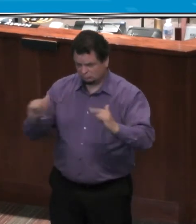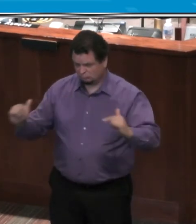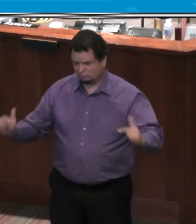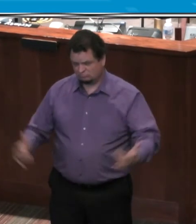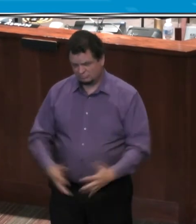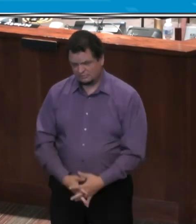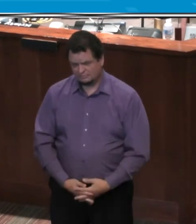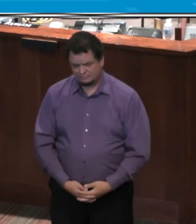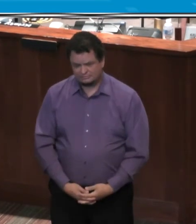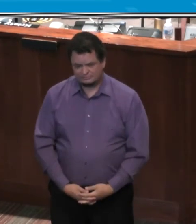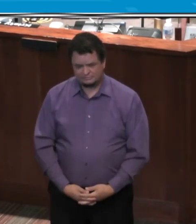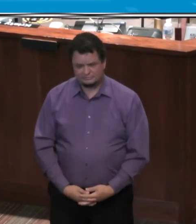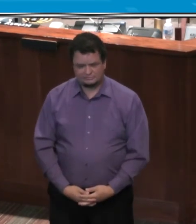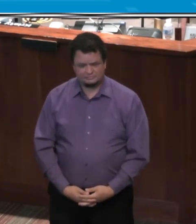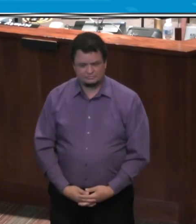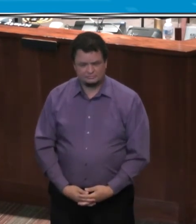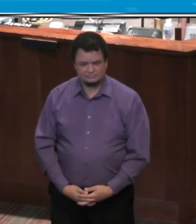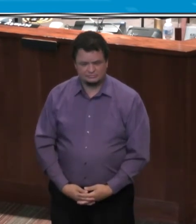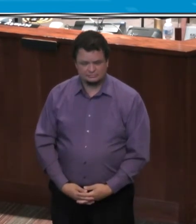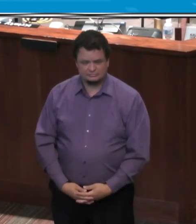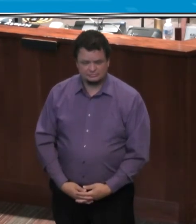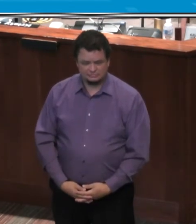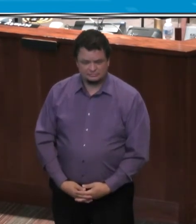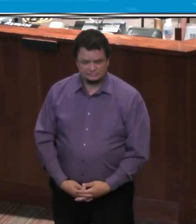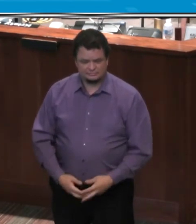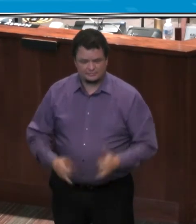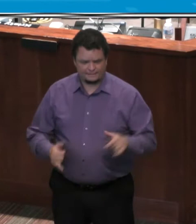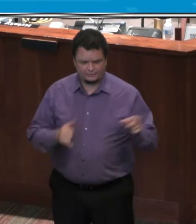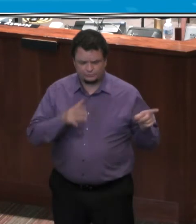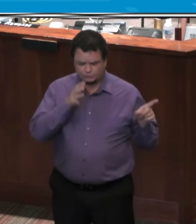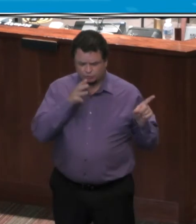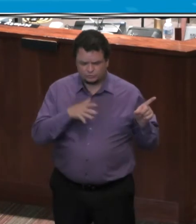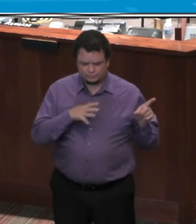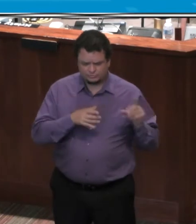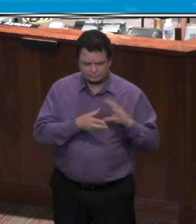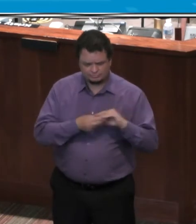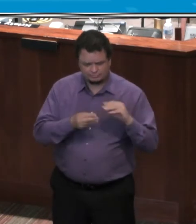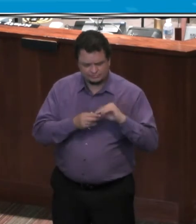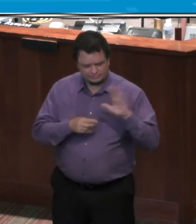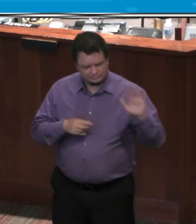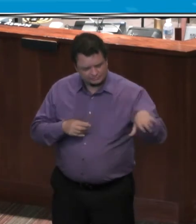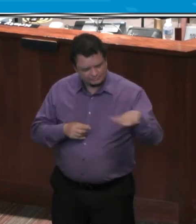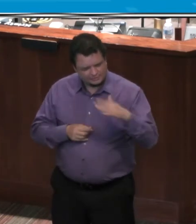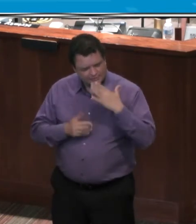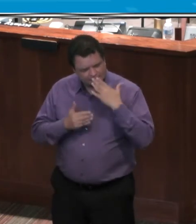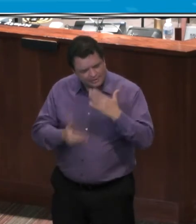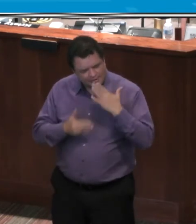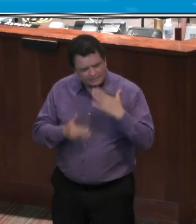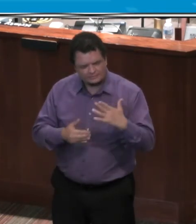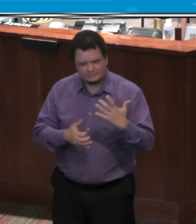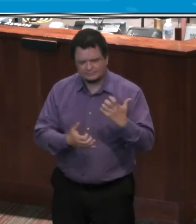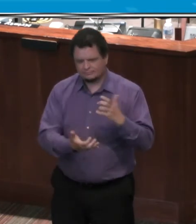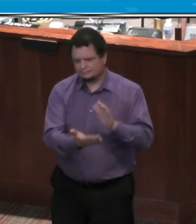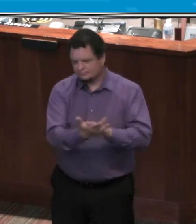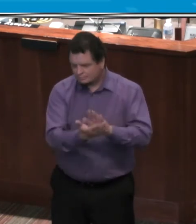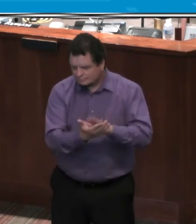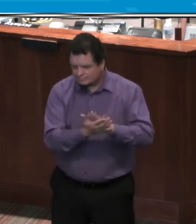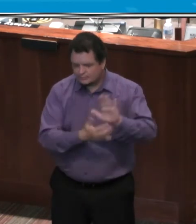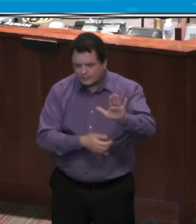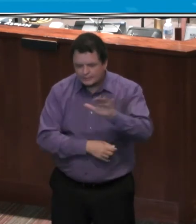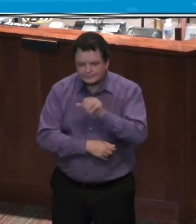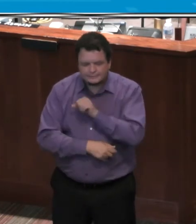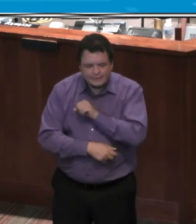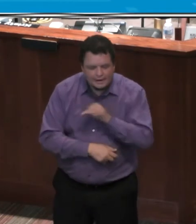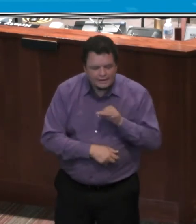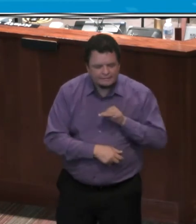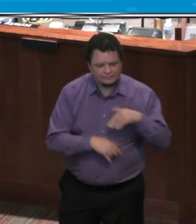you and the whole staff of the health department. This is really, really a great overview for our schools.